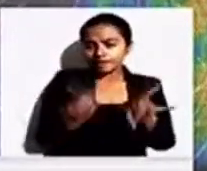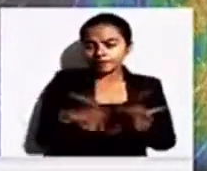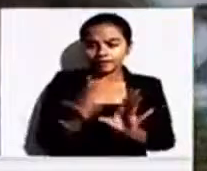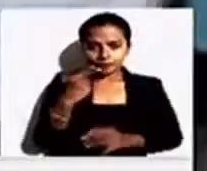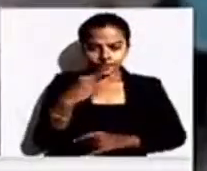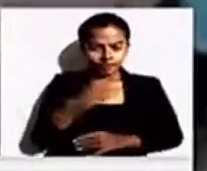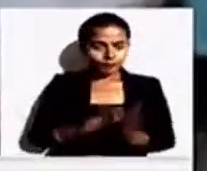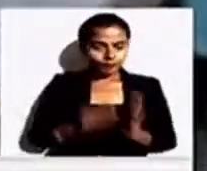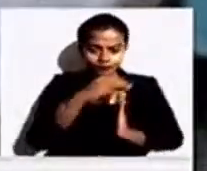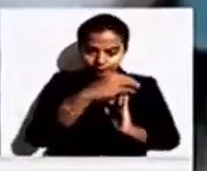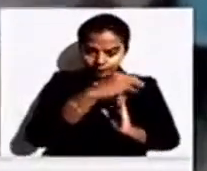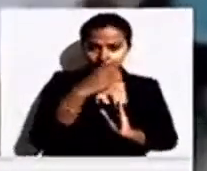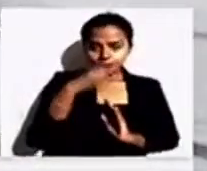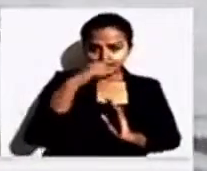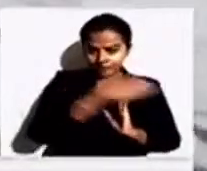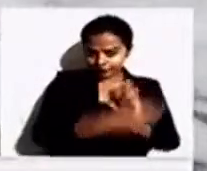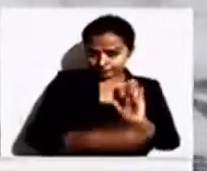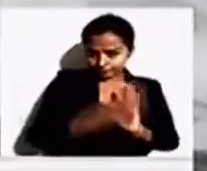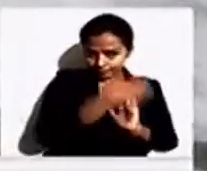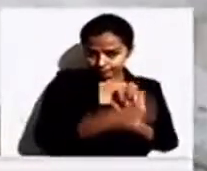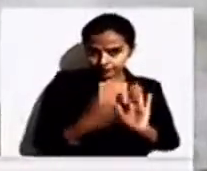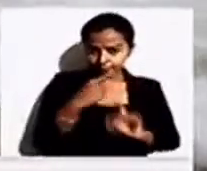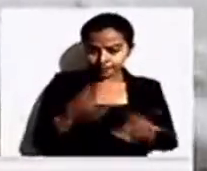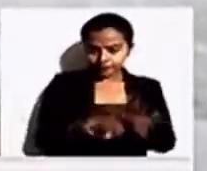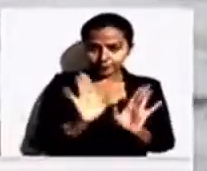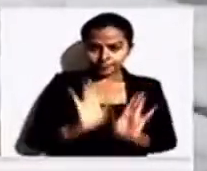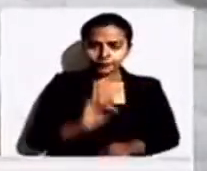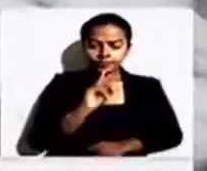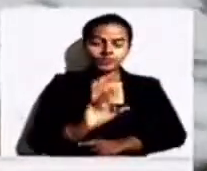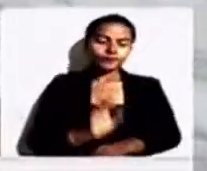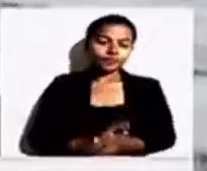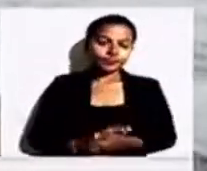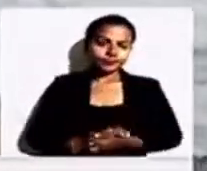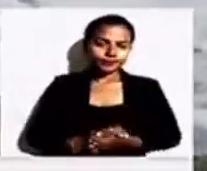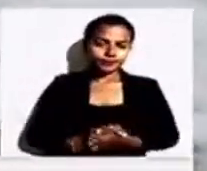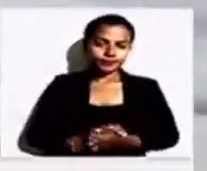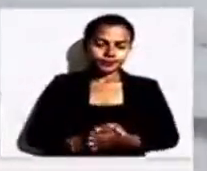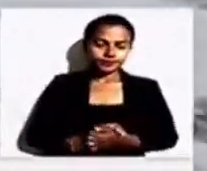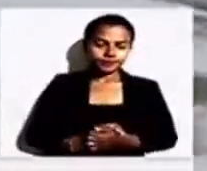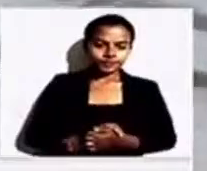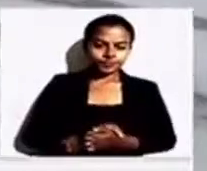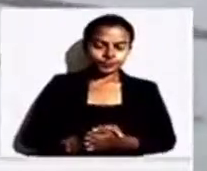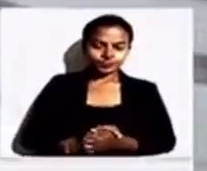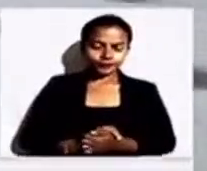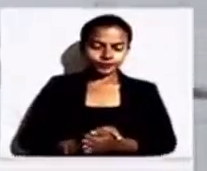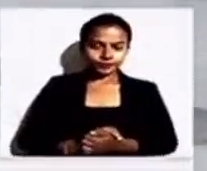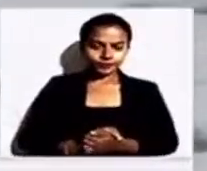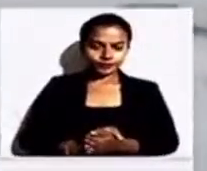extending from Punari into Putlam.